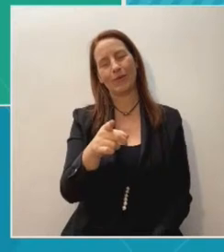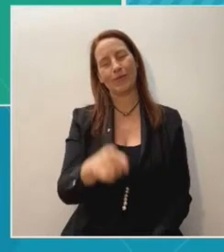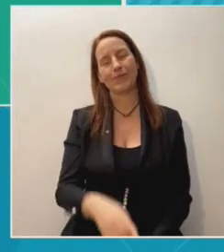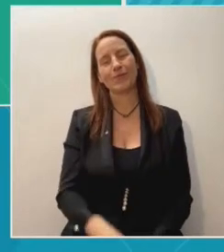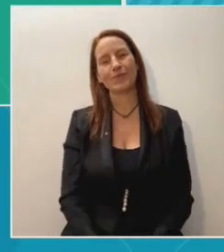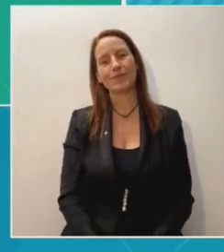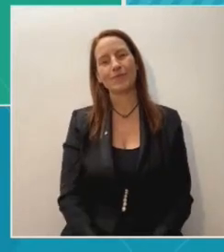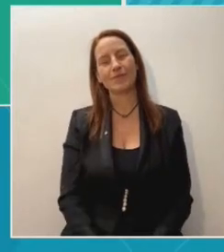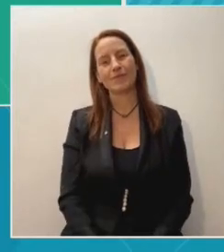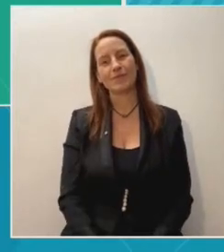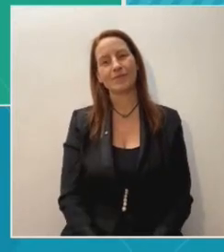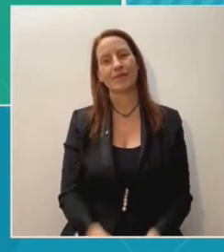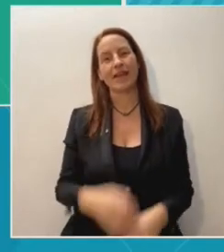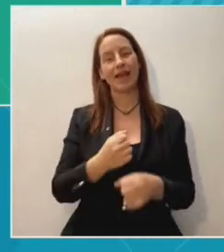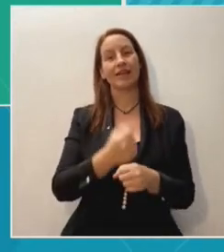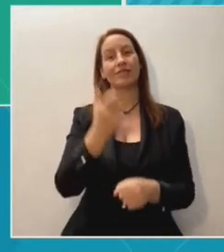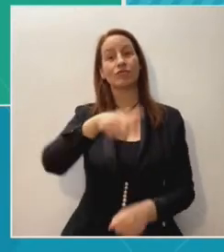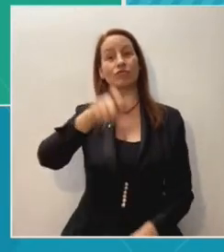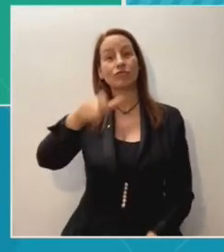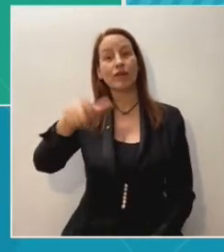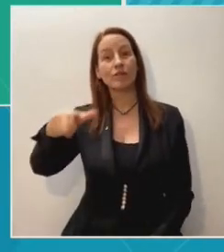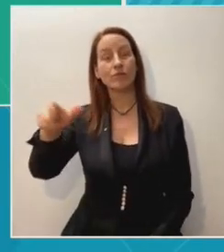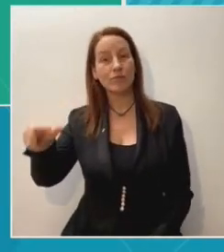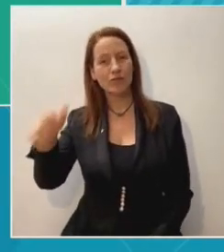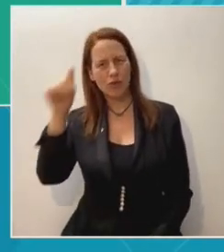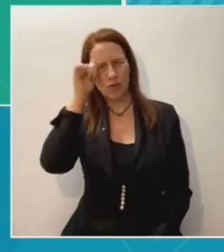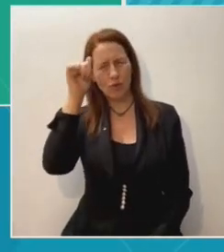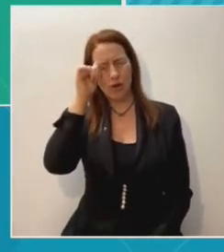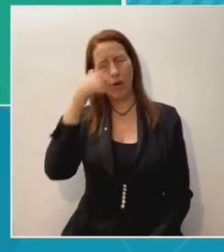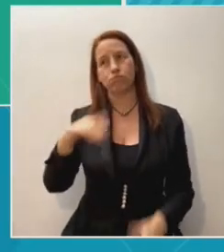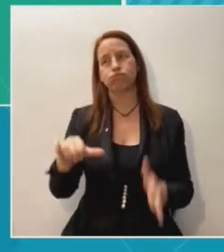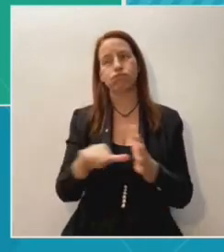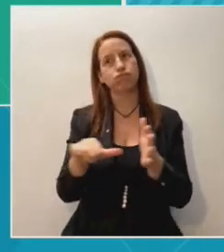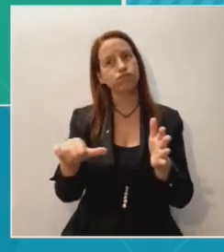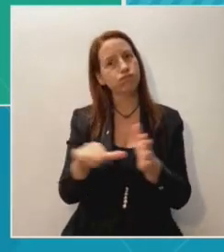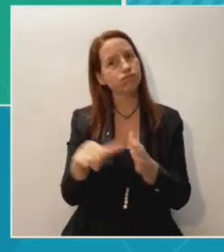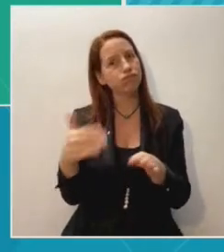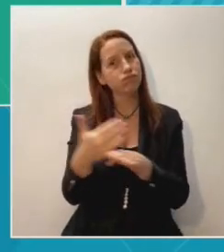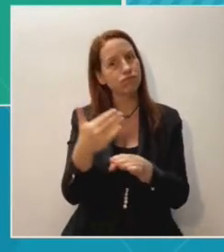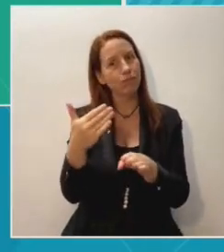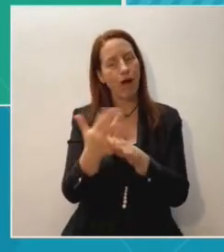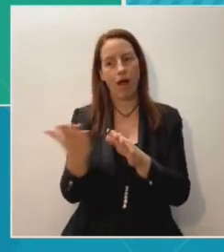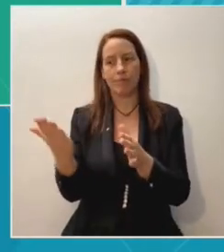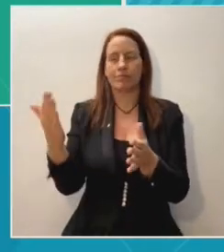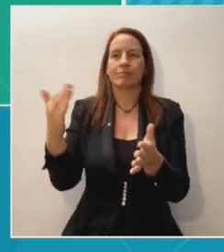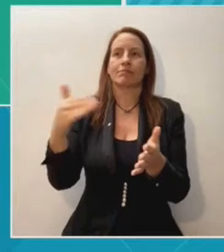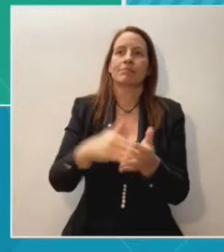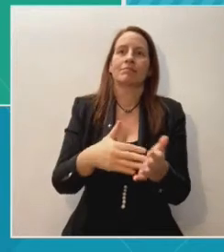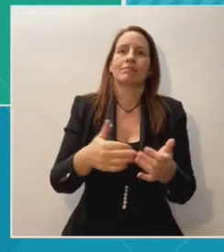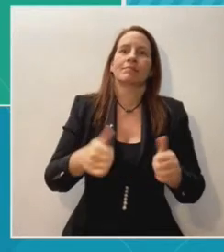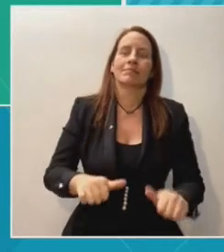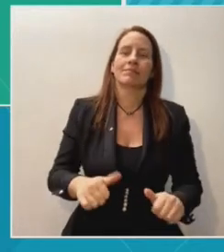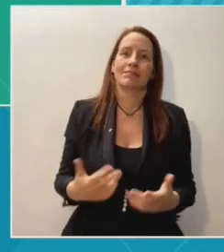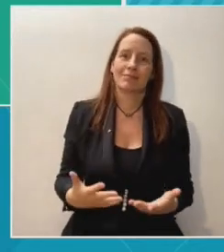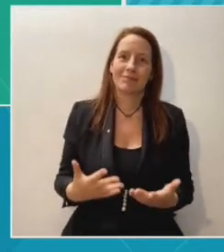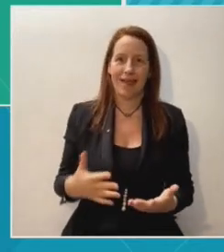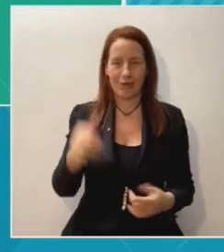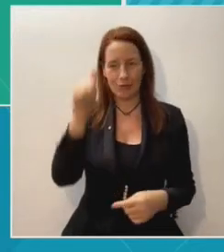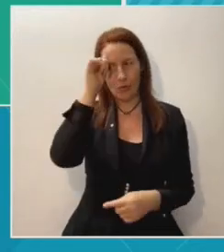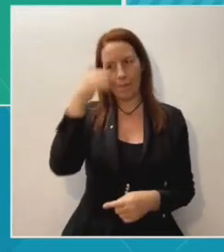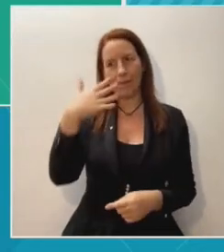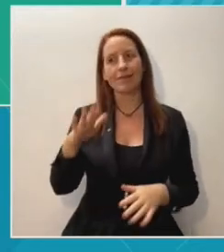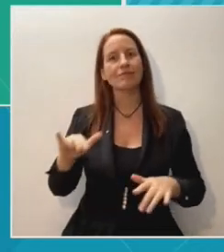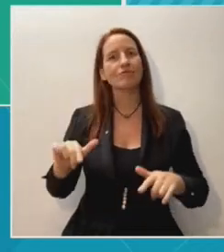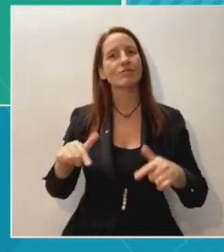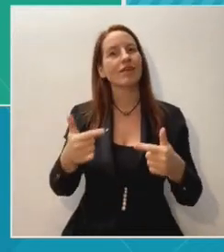Graduates, you know how hard you've all had to work to get here today, and you know how hard we've challenged you. Today